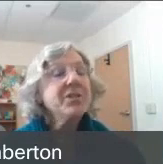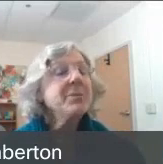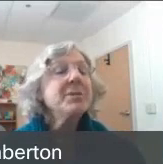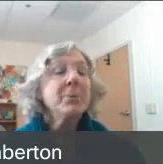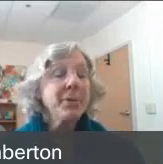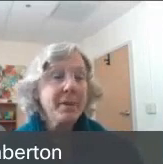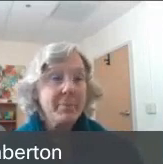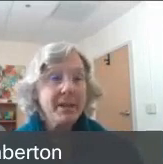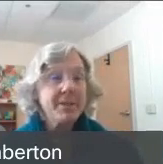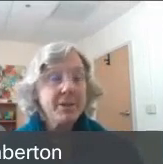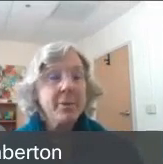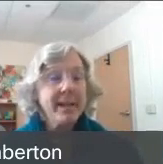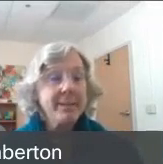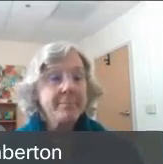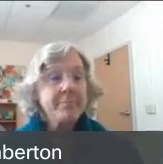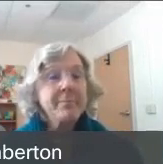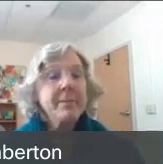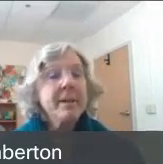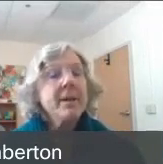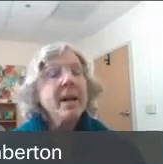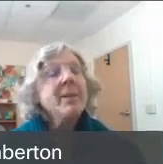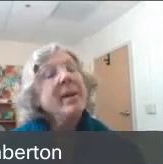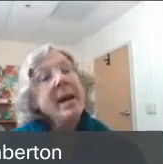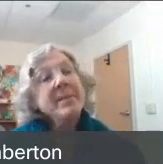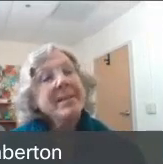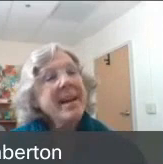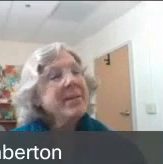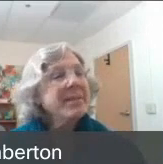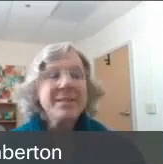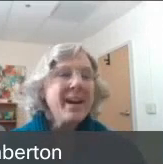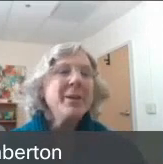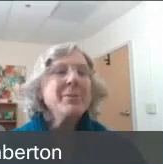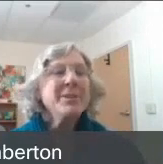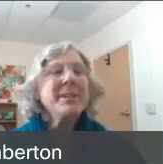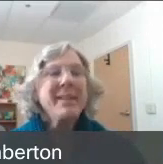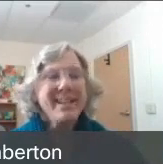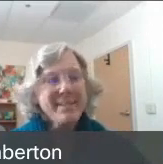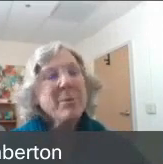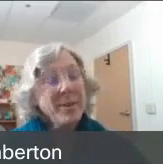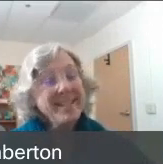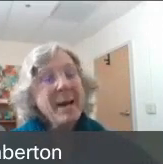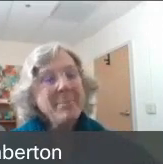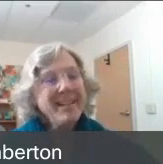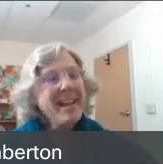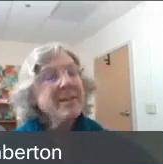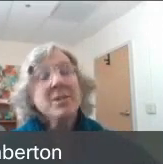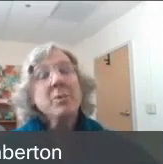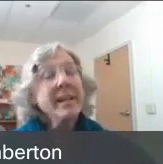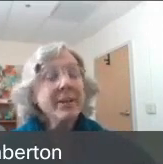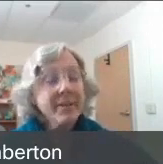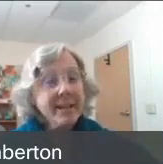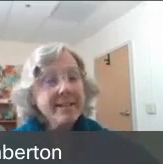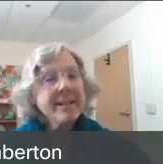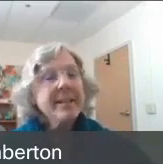issues. So she was our perfect pick to go in. And what happens now, this isn't how we originally planned it, but what is happening now